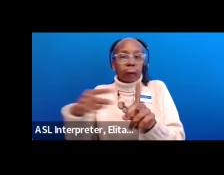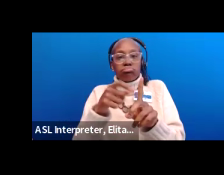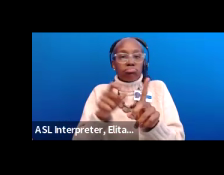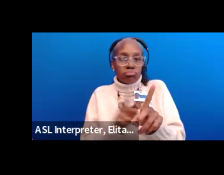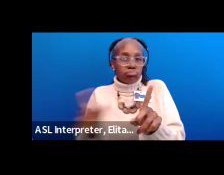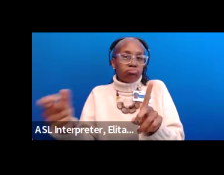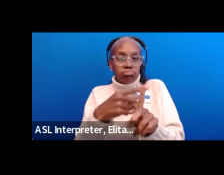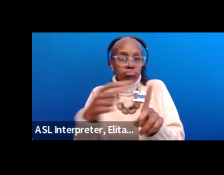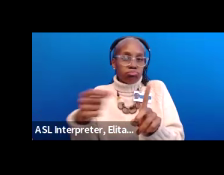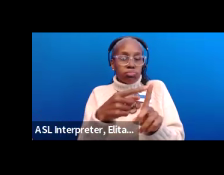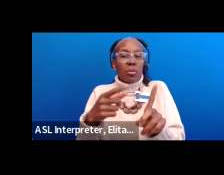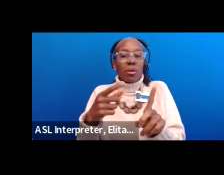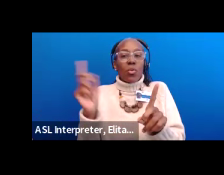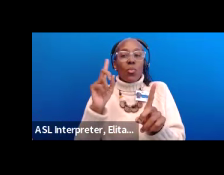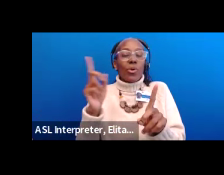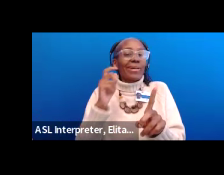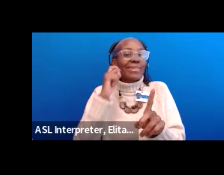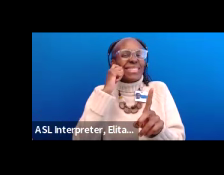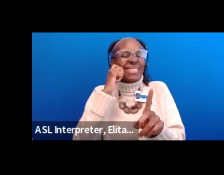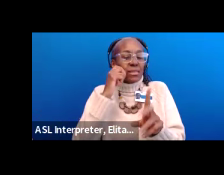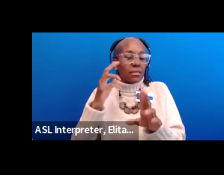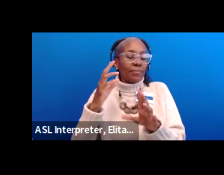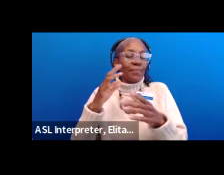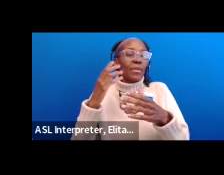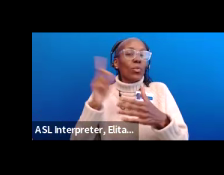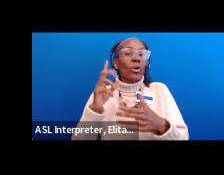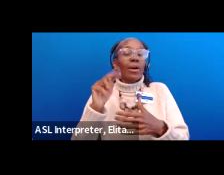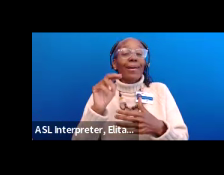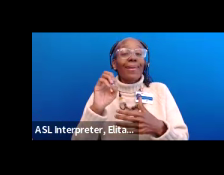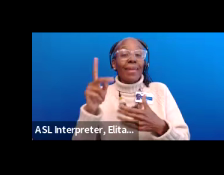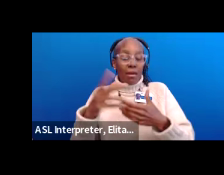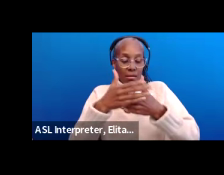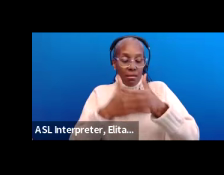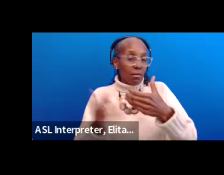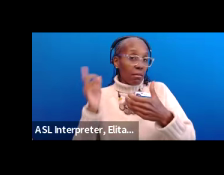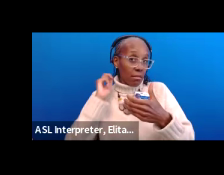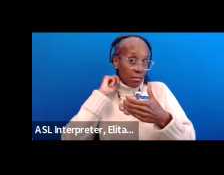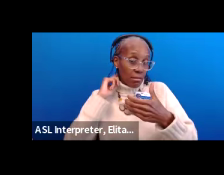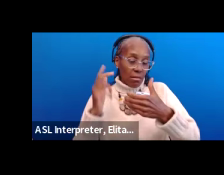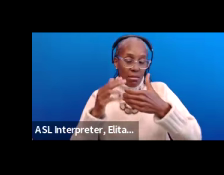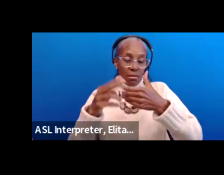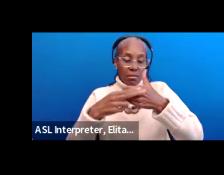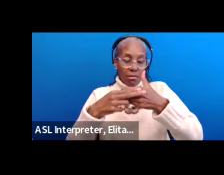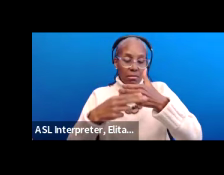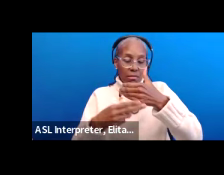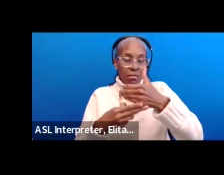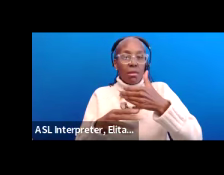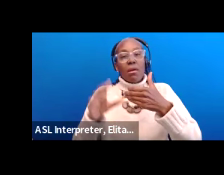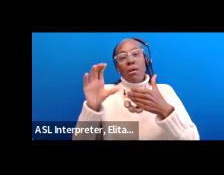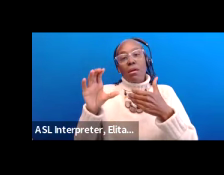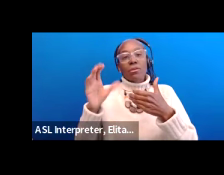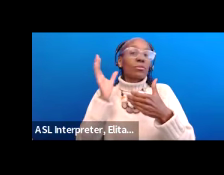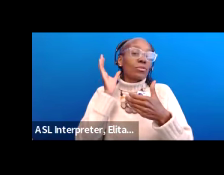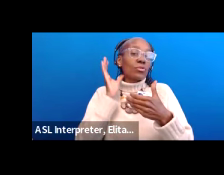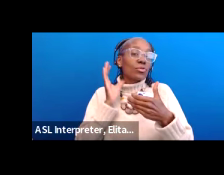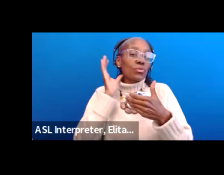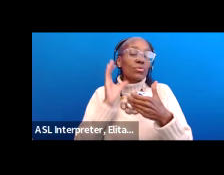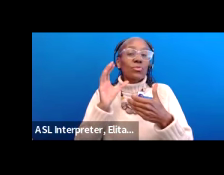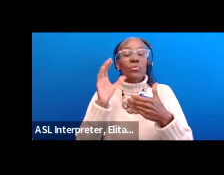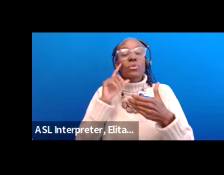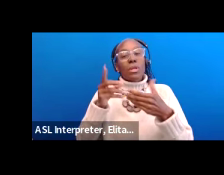itself, those are placed on the skin in the neck area because it's the cervical spinal cord that controls